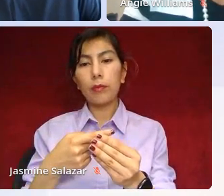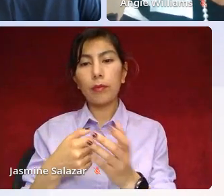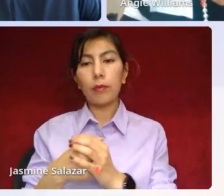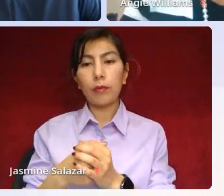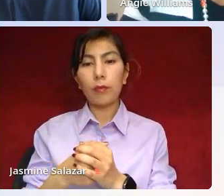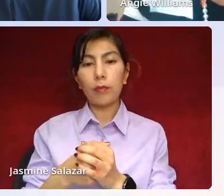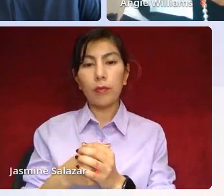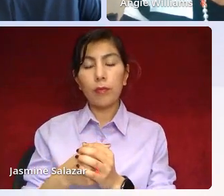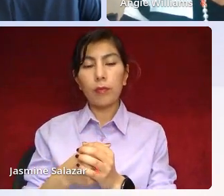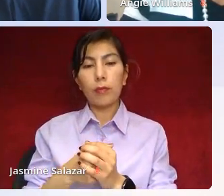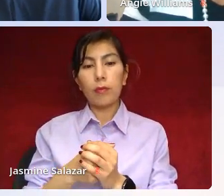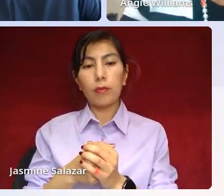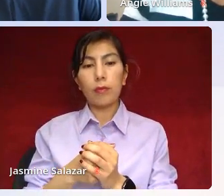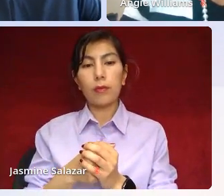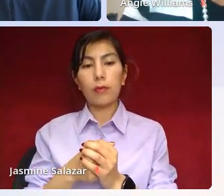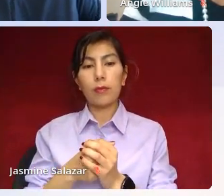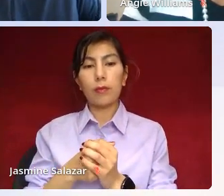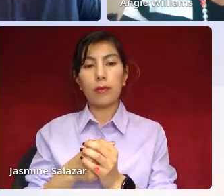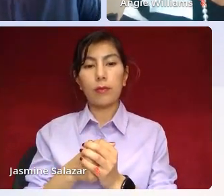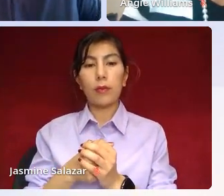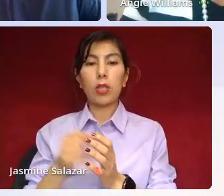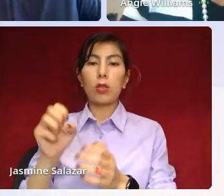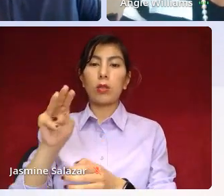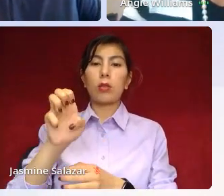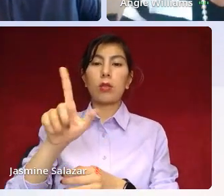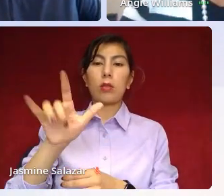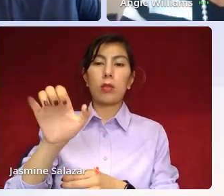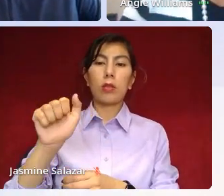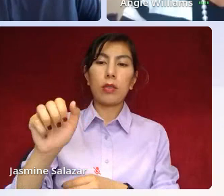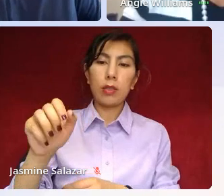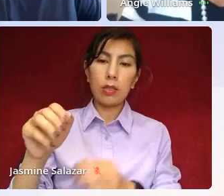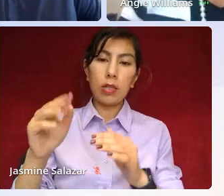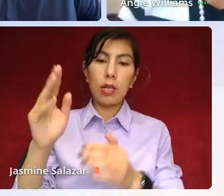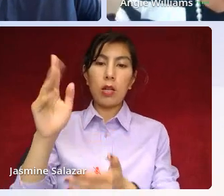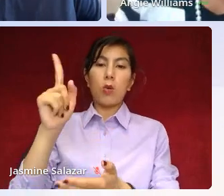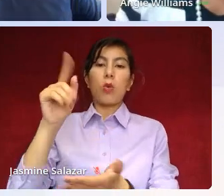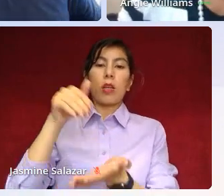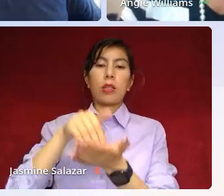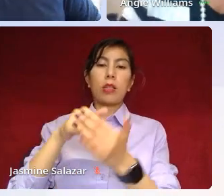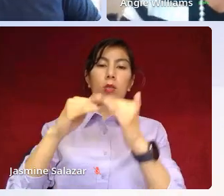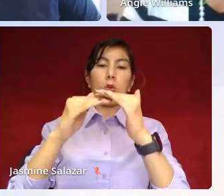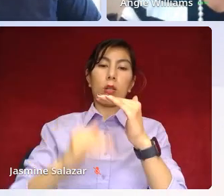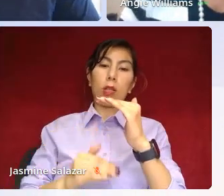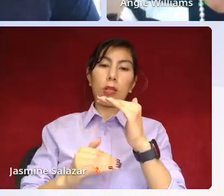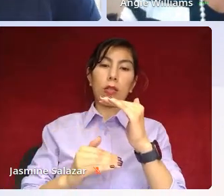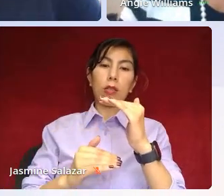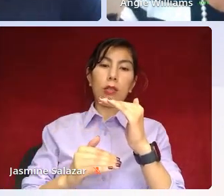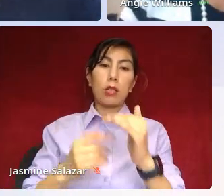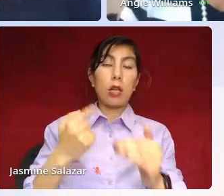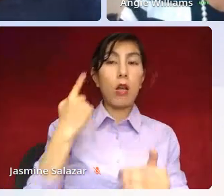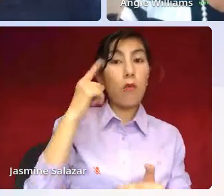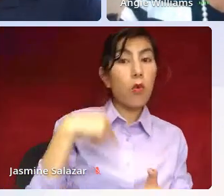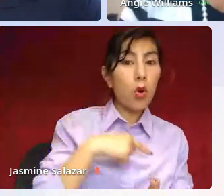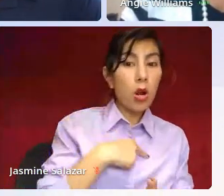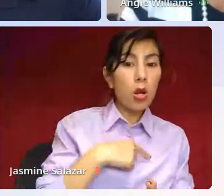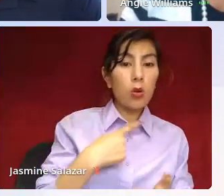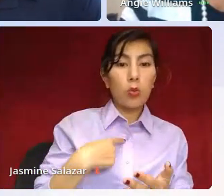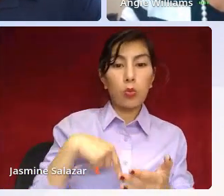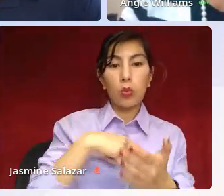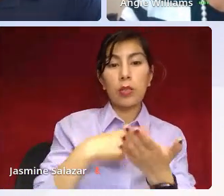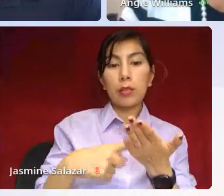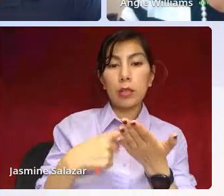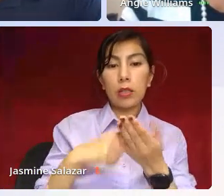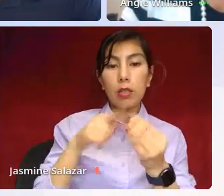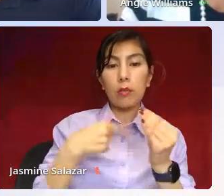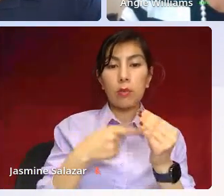So Melissa's saying 1,000 or less. Raquel, Well, Yeah, What do you for look us, we talk about